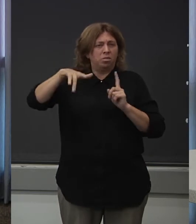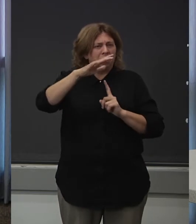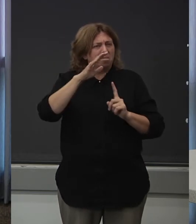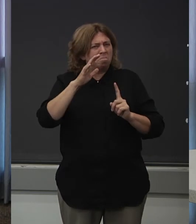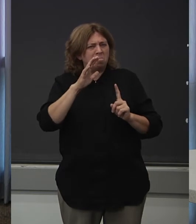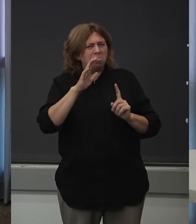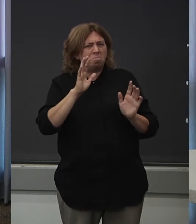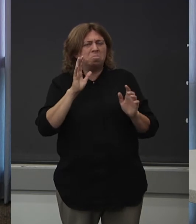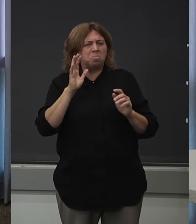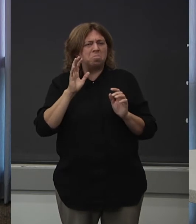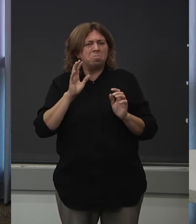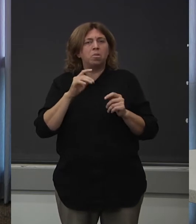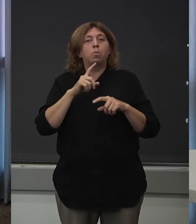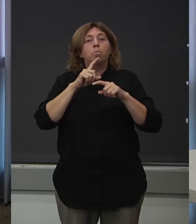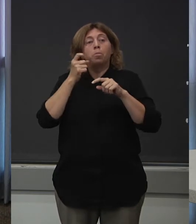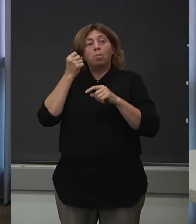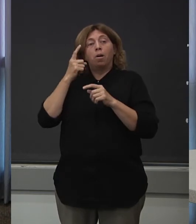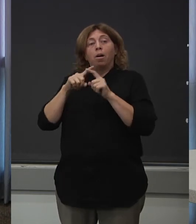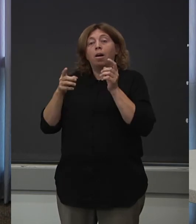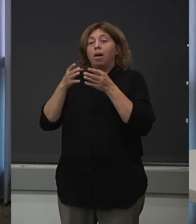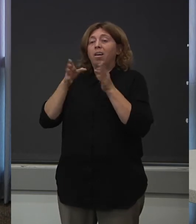required in other settings.